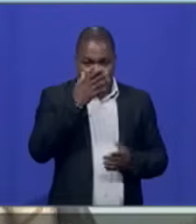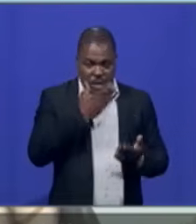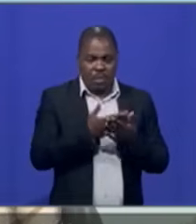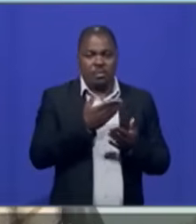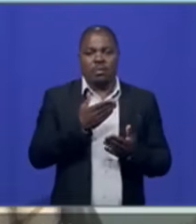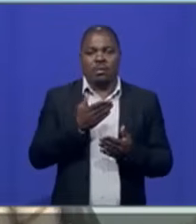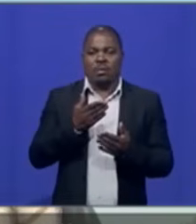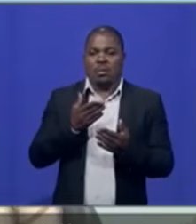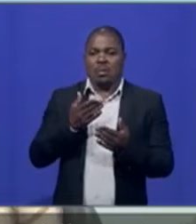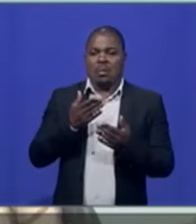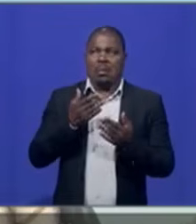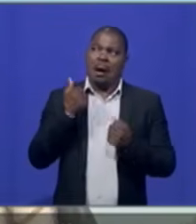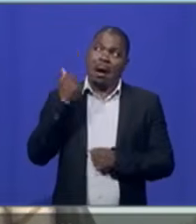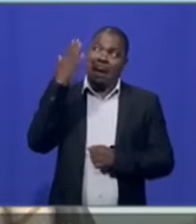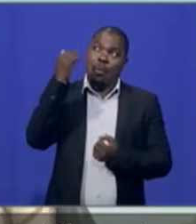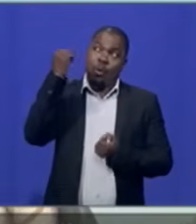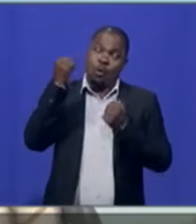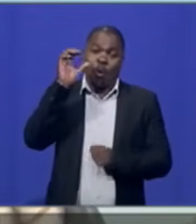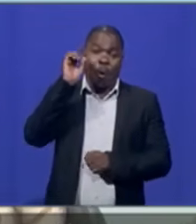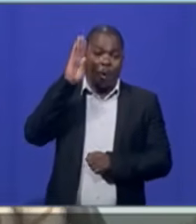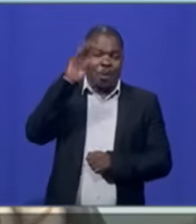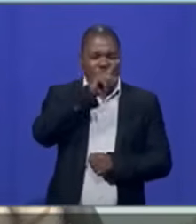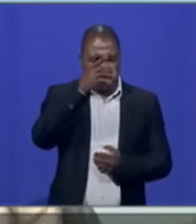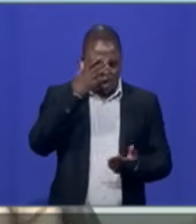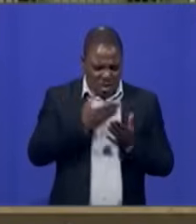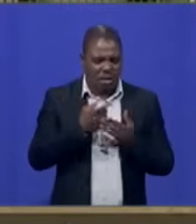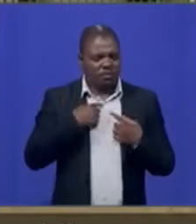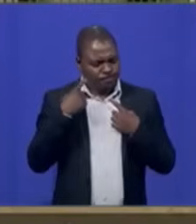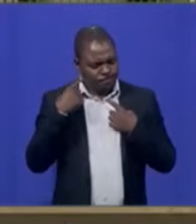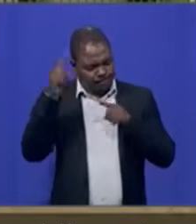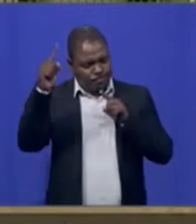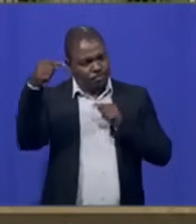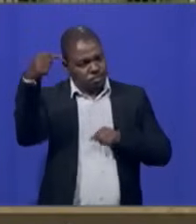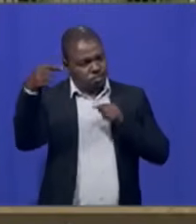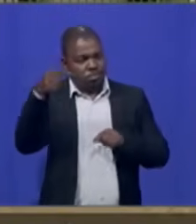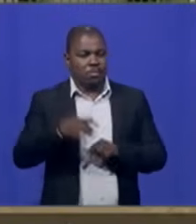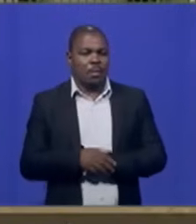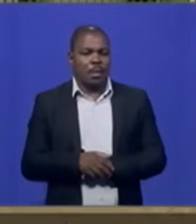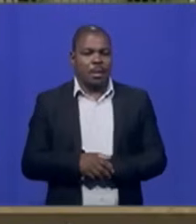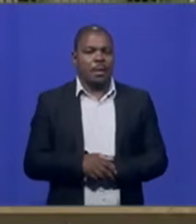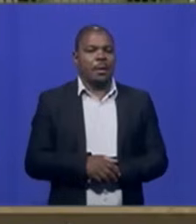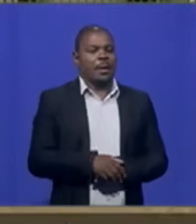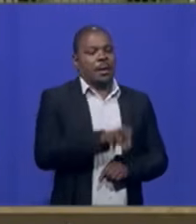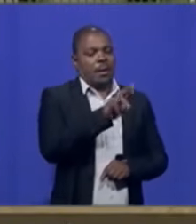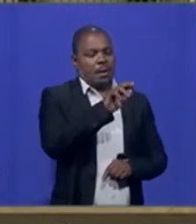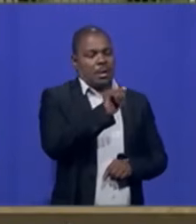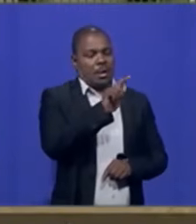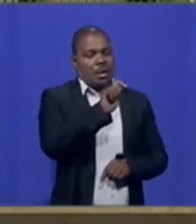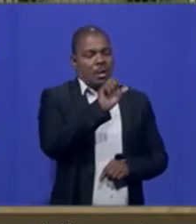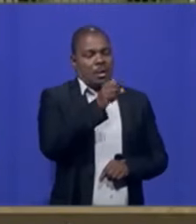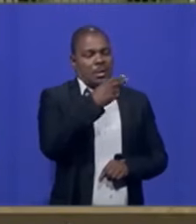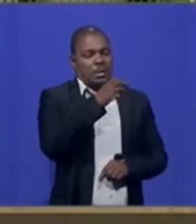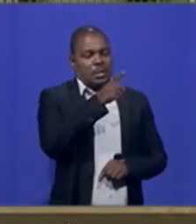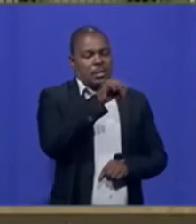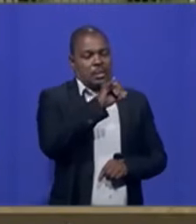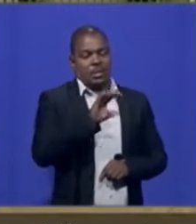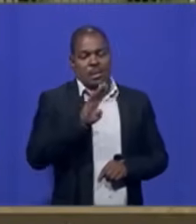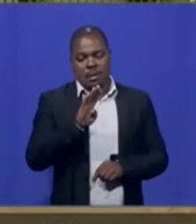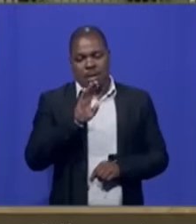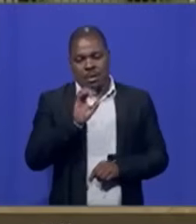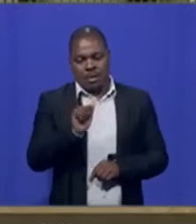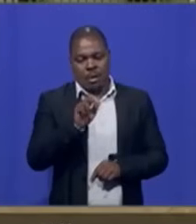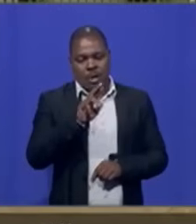to appeal court in Bloemfontein, we will do so. Ba kgotla ya barolong bo ratshidi ba re lefatshe le mo mmung